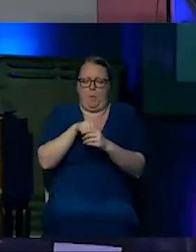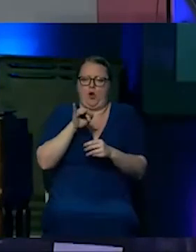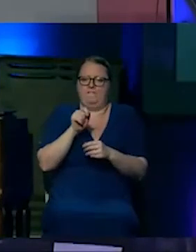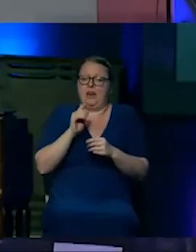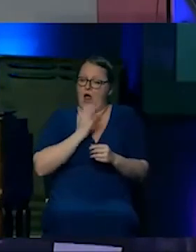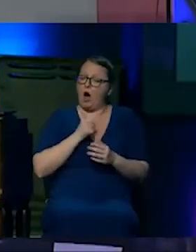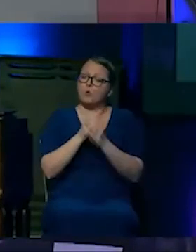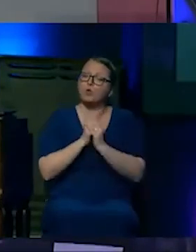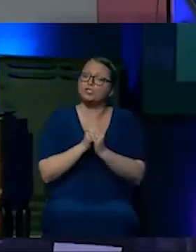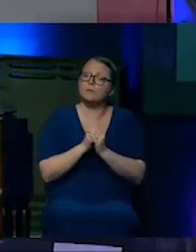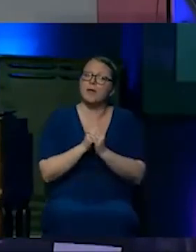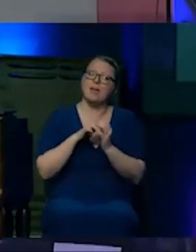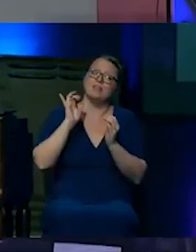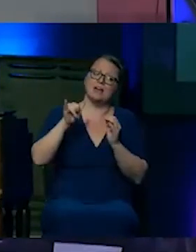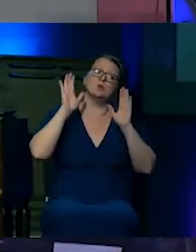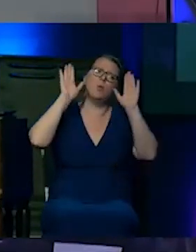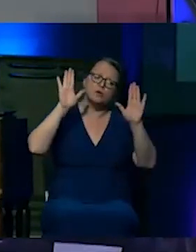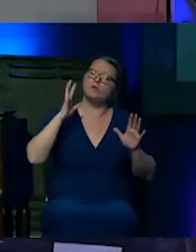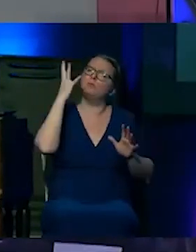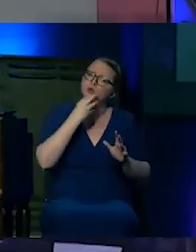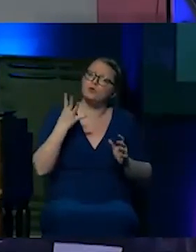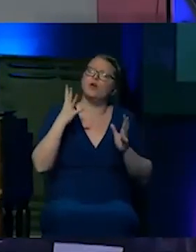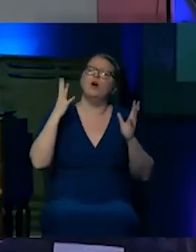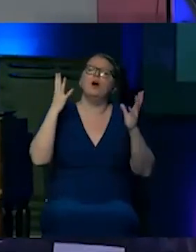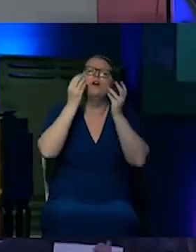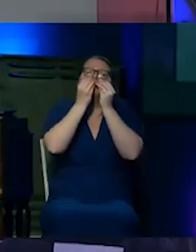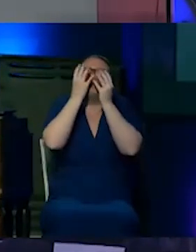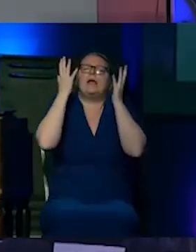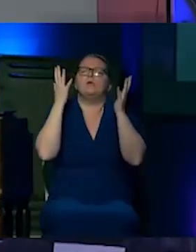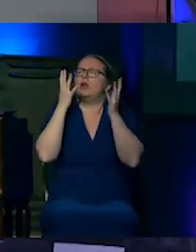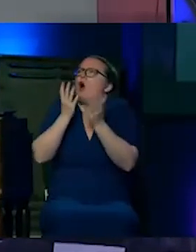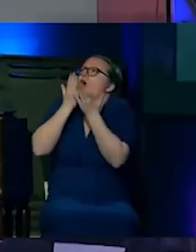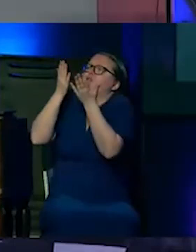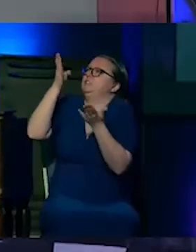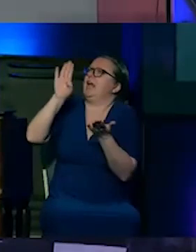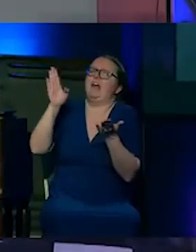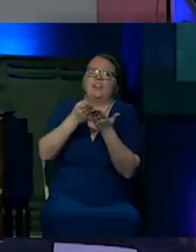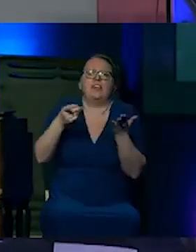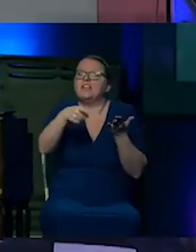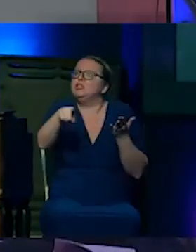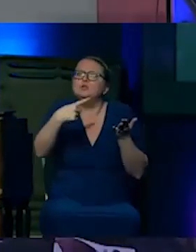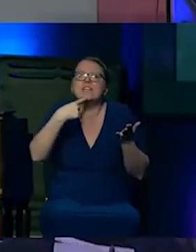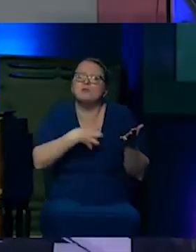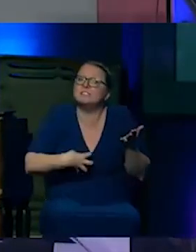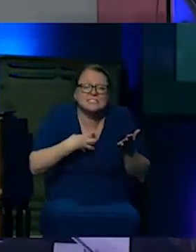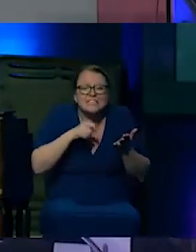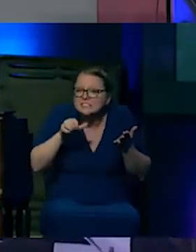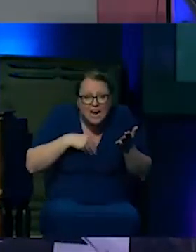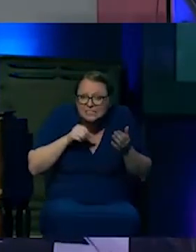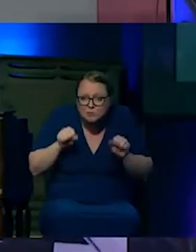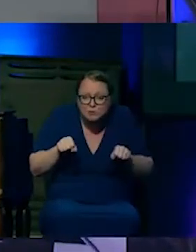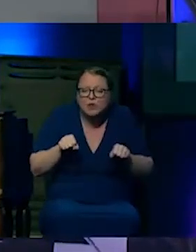our worship is a wonderful, beautiful, fragrant offering to God. The thing that you said was disgusting and